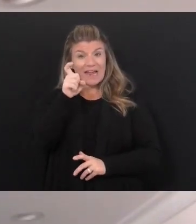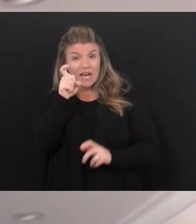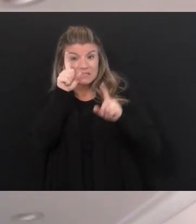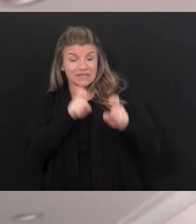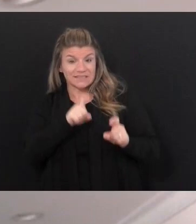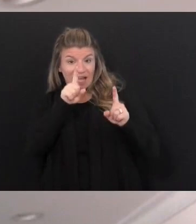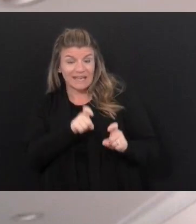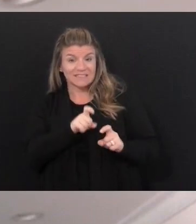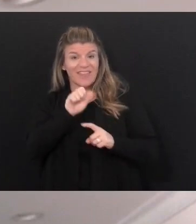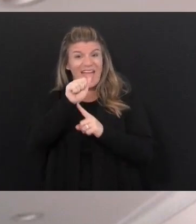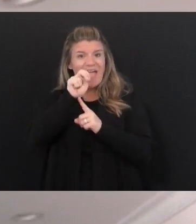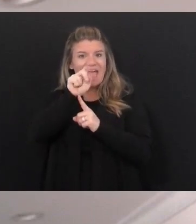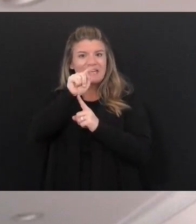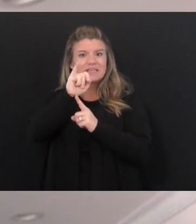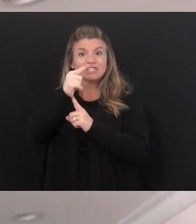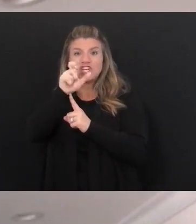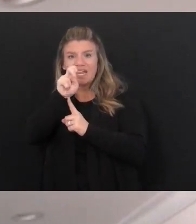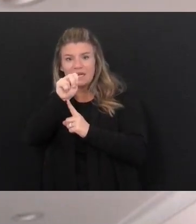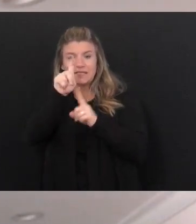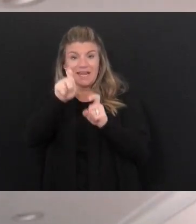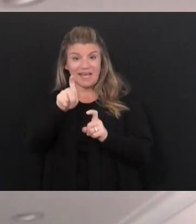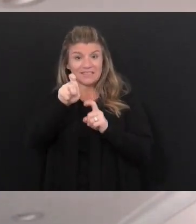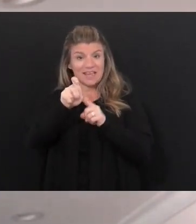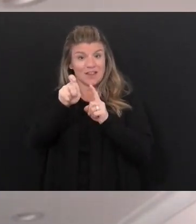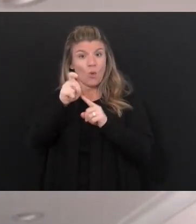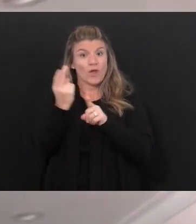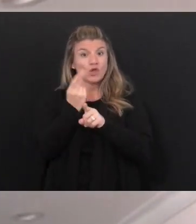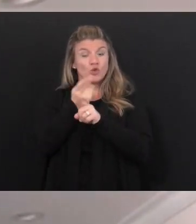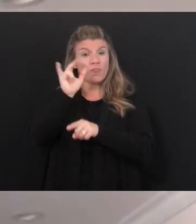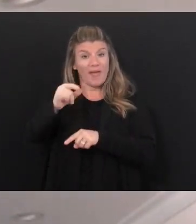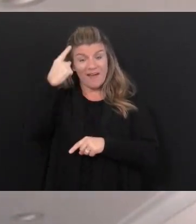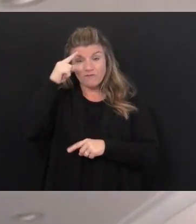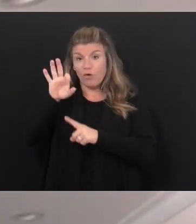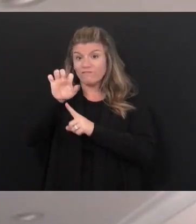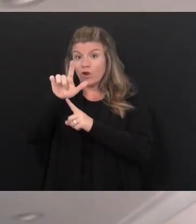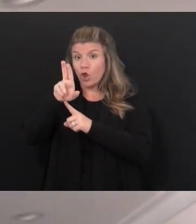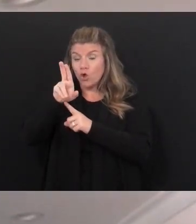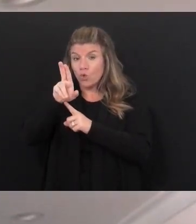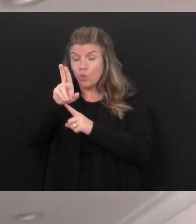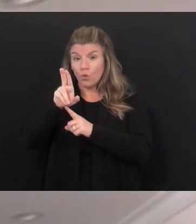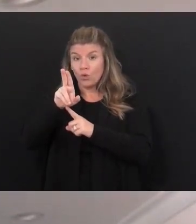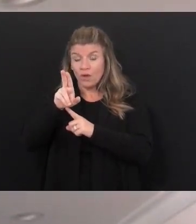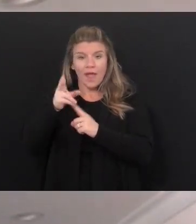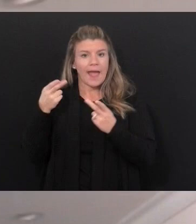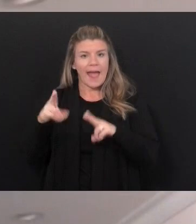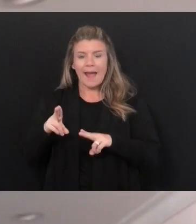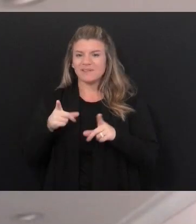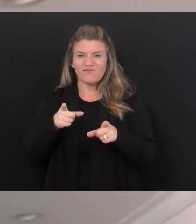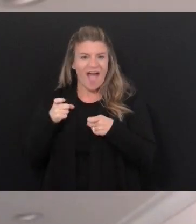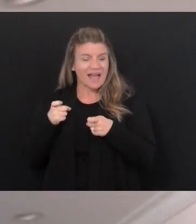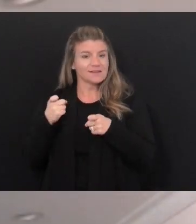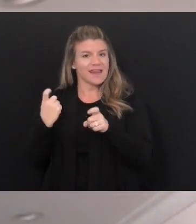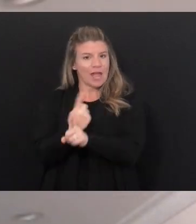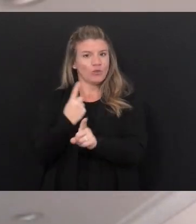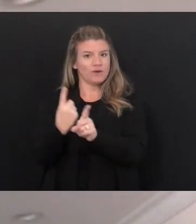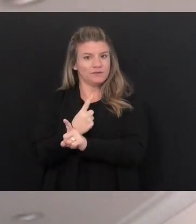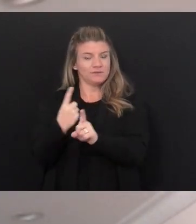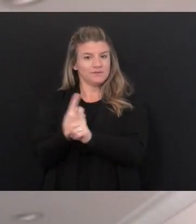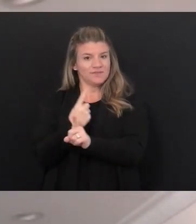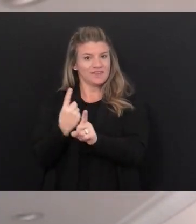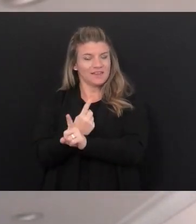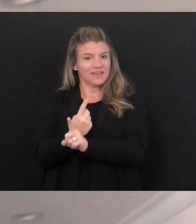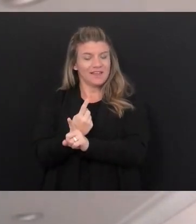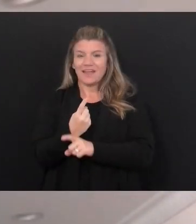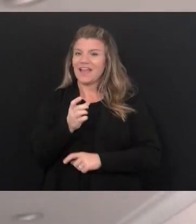the antigen test, which is what we use for influenza, can be done very quickly and very accurately. And I think that's where the